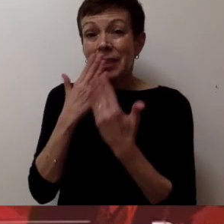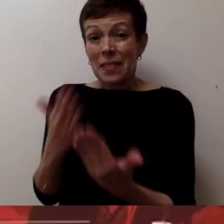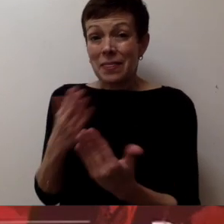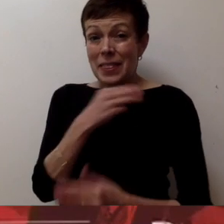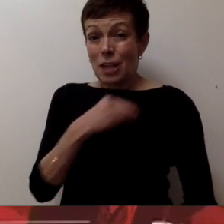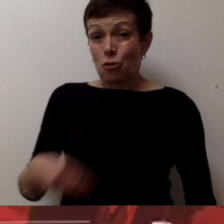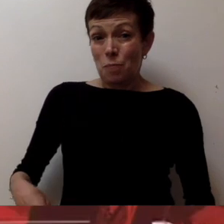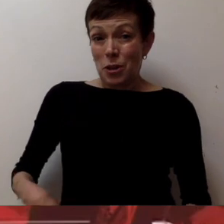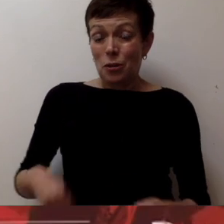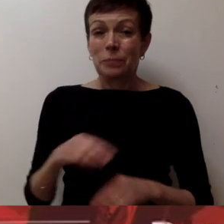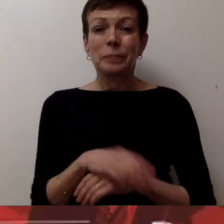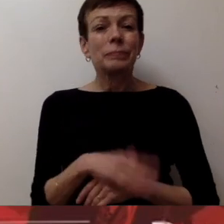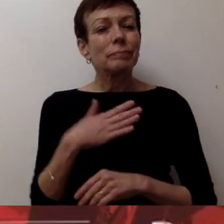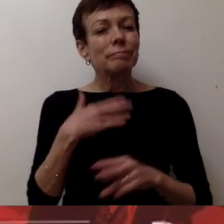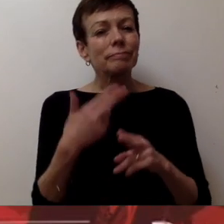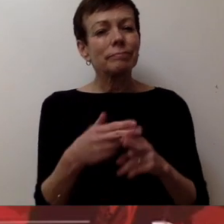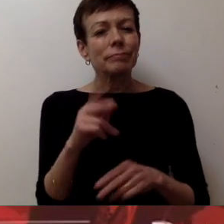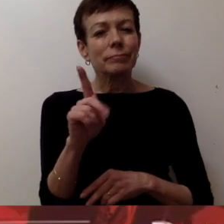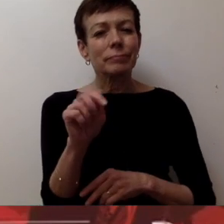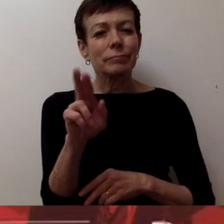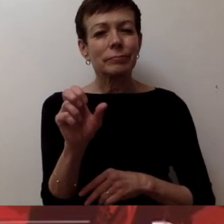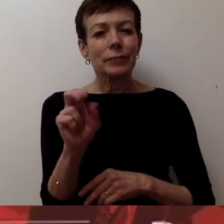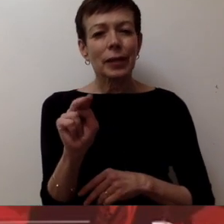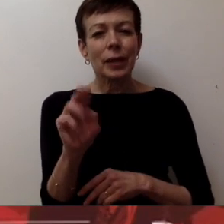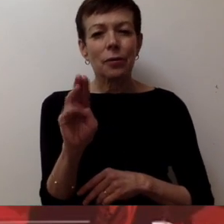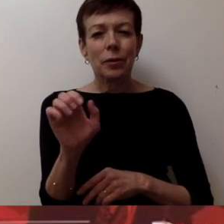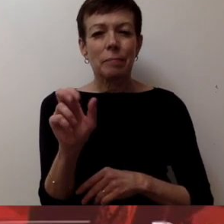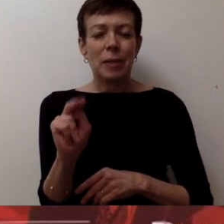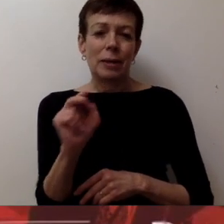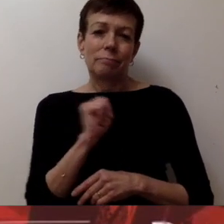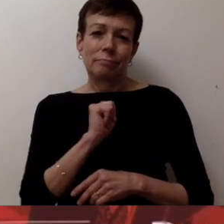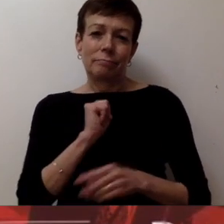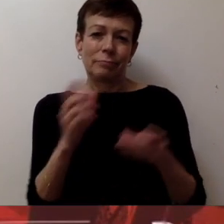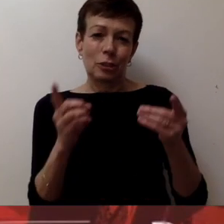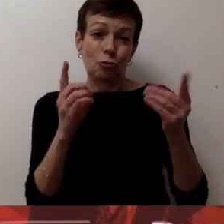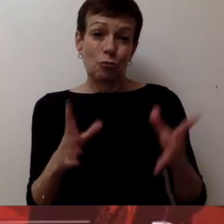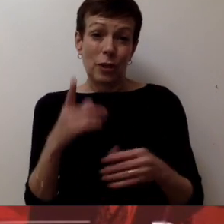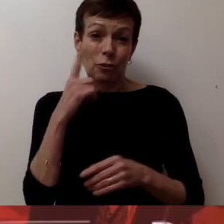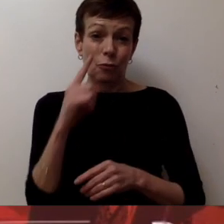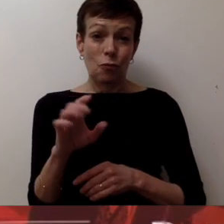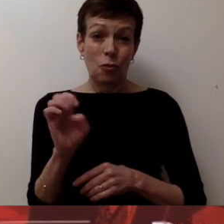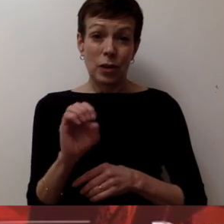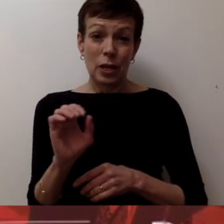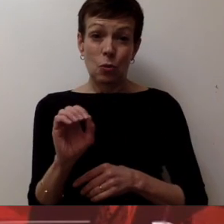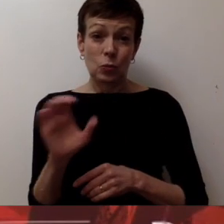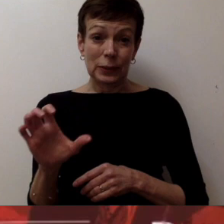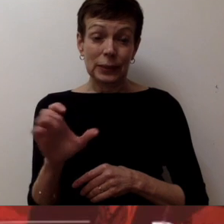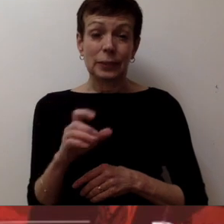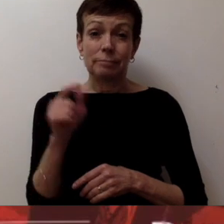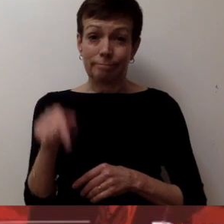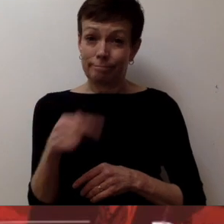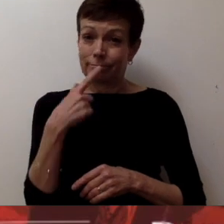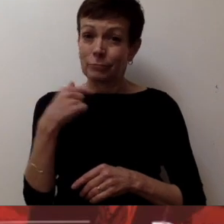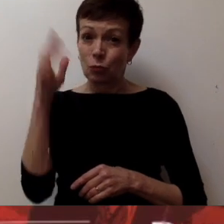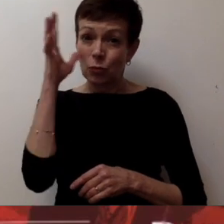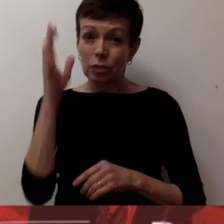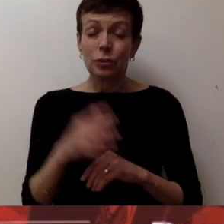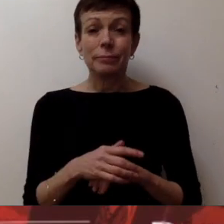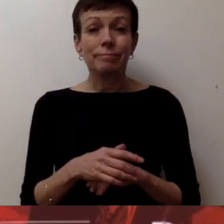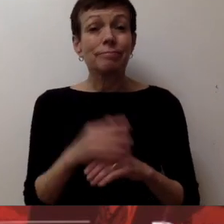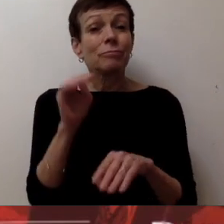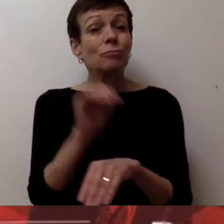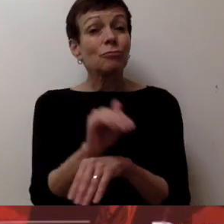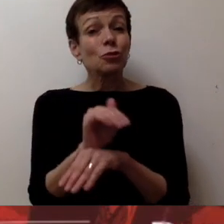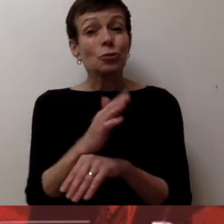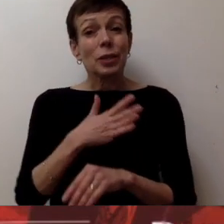Thank you, Your Worship. My name is Karen Mann. I'm the Emergency Operations Center Director for the City of Red Deer, and this evening I'm pleased